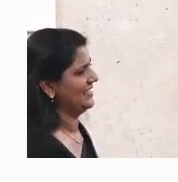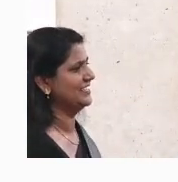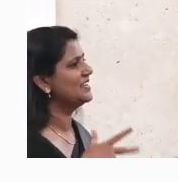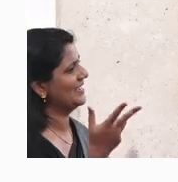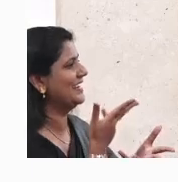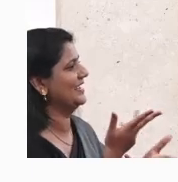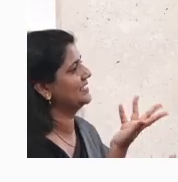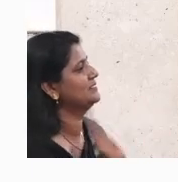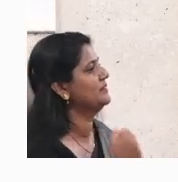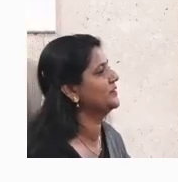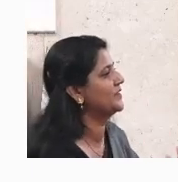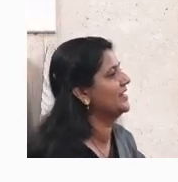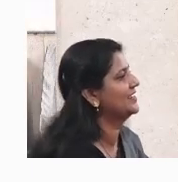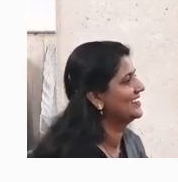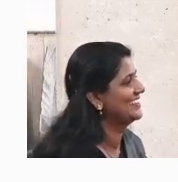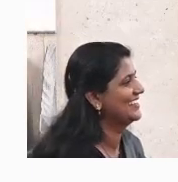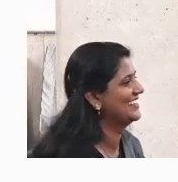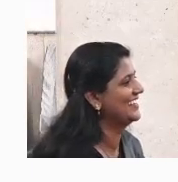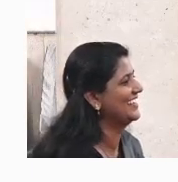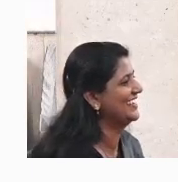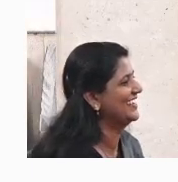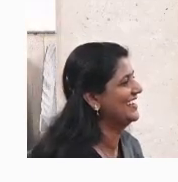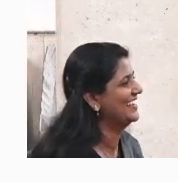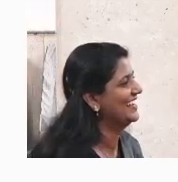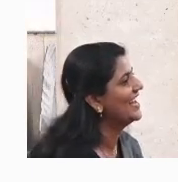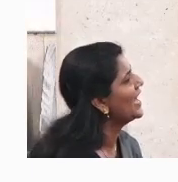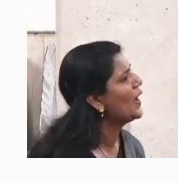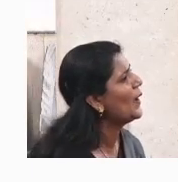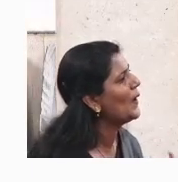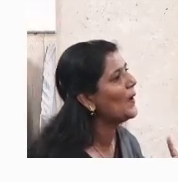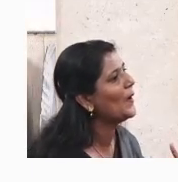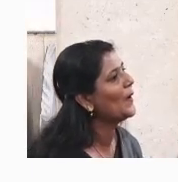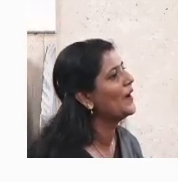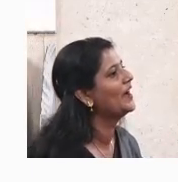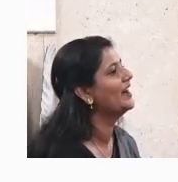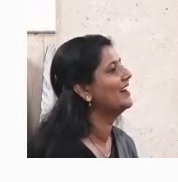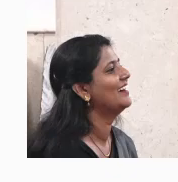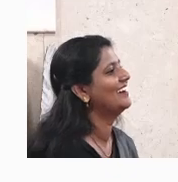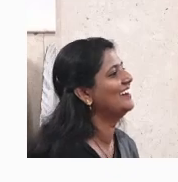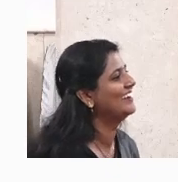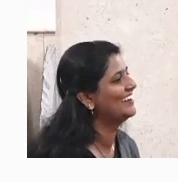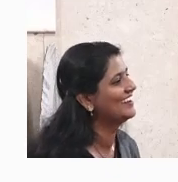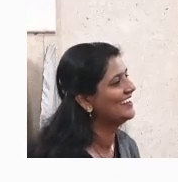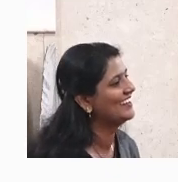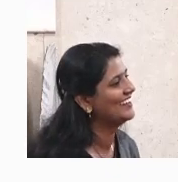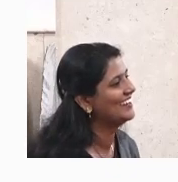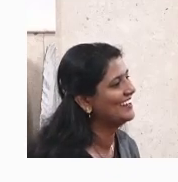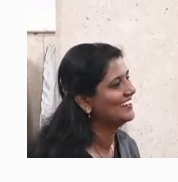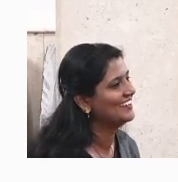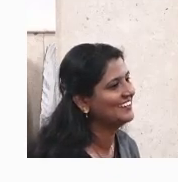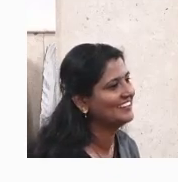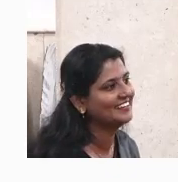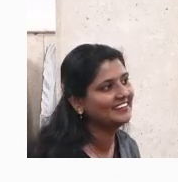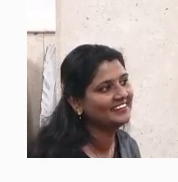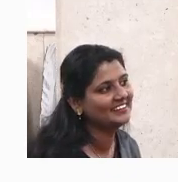in yourself? Is different? Is similar? Is very different from your habits? Just two